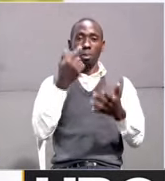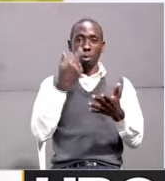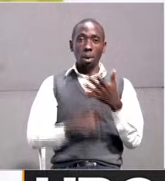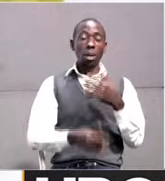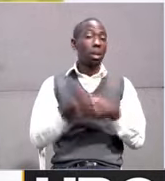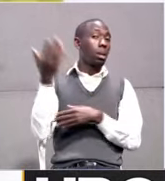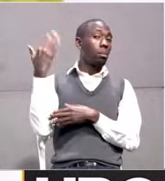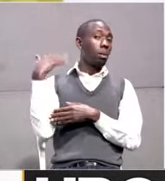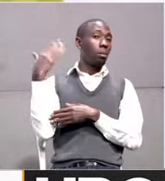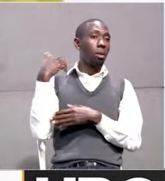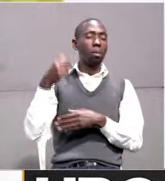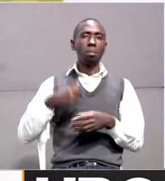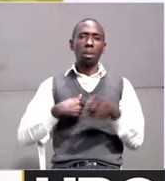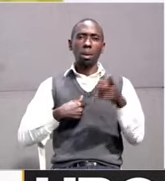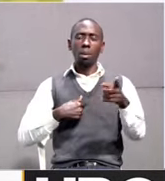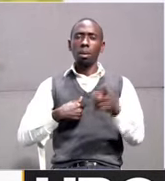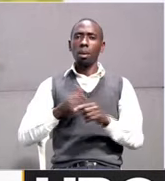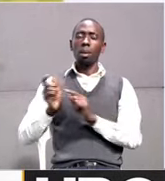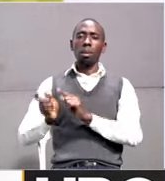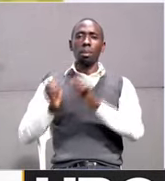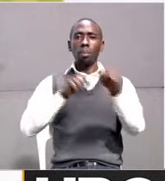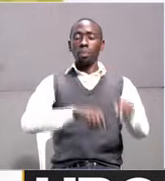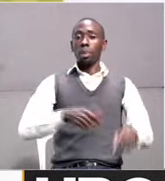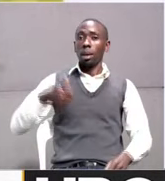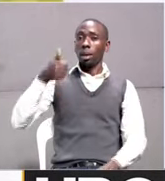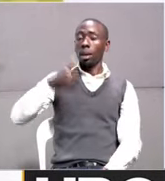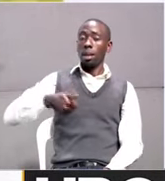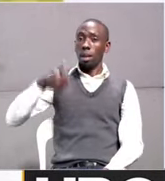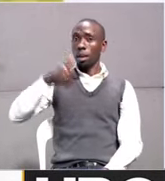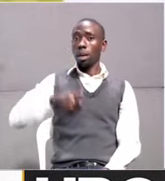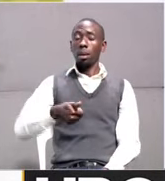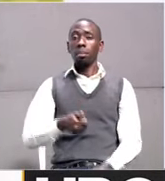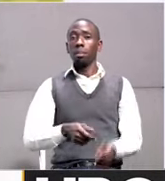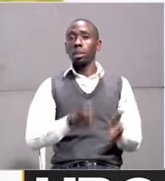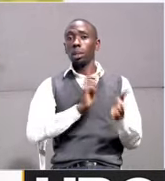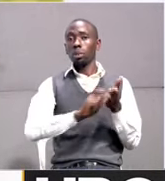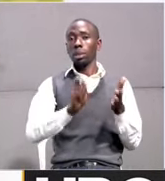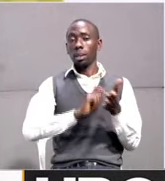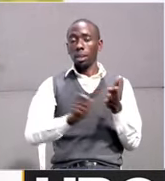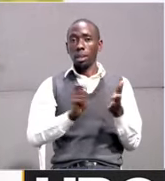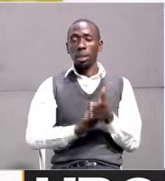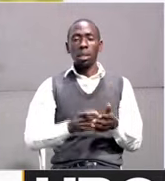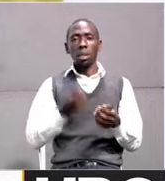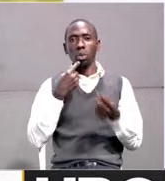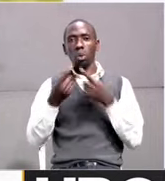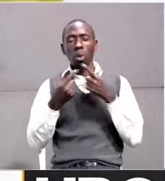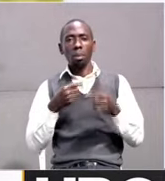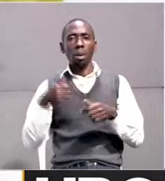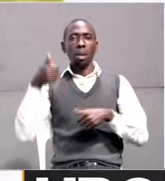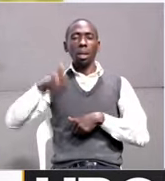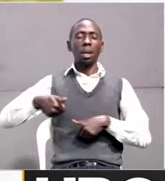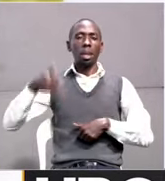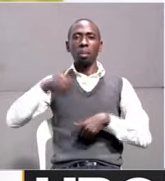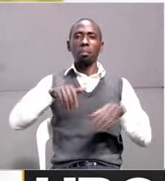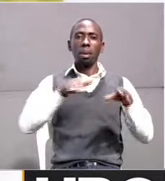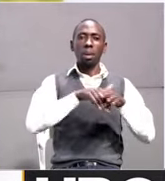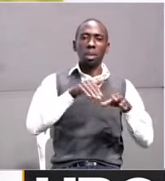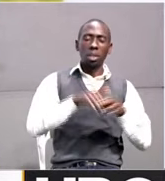other day I was at the NRM Secretariat and we were talking about NRM membership and